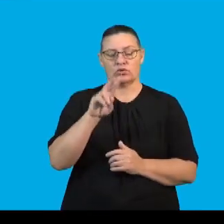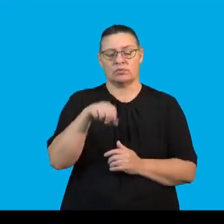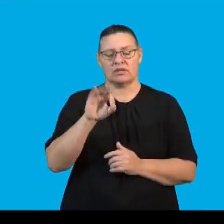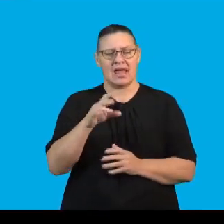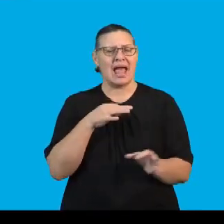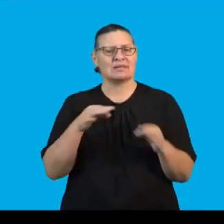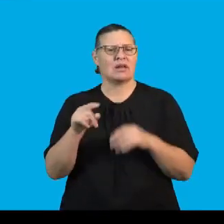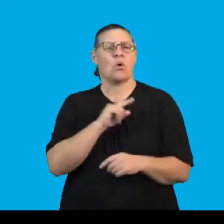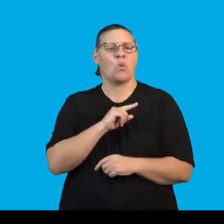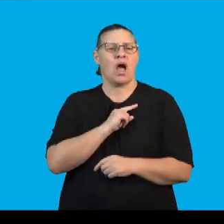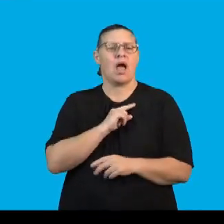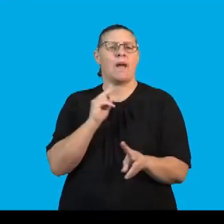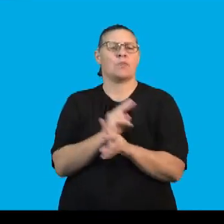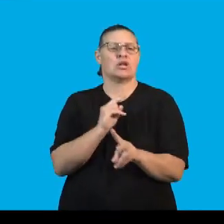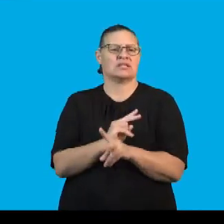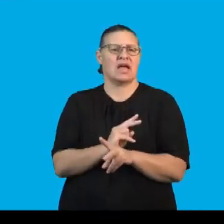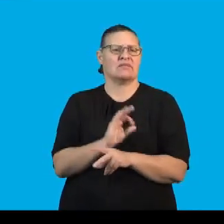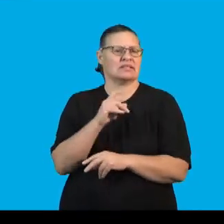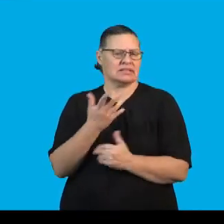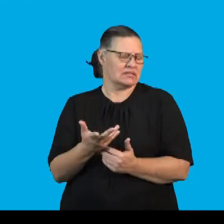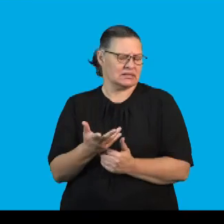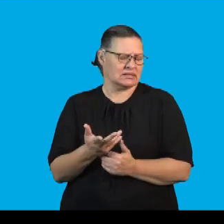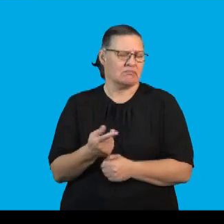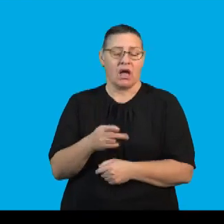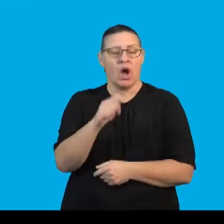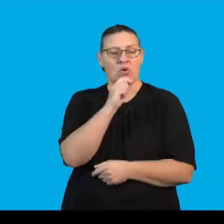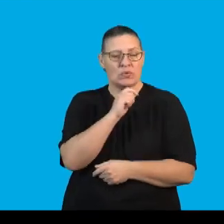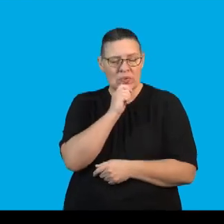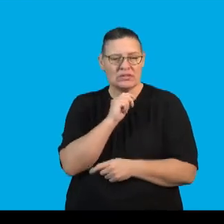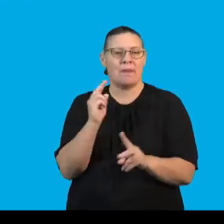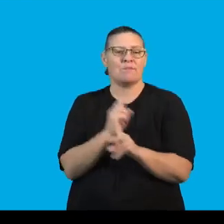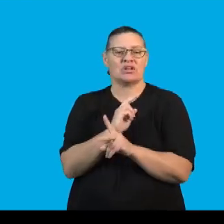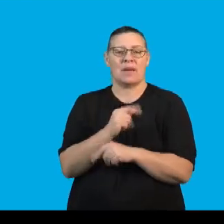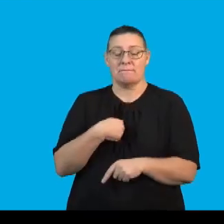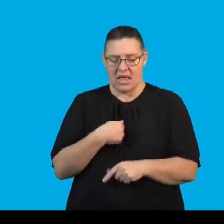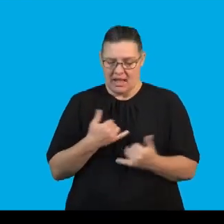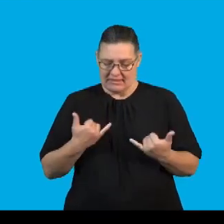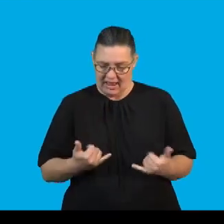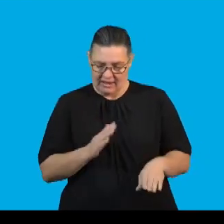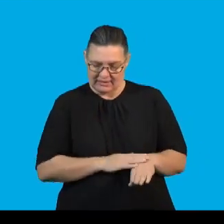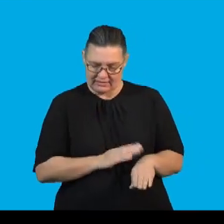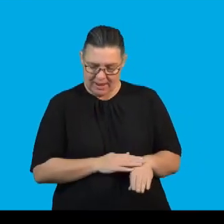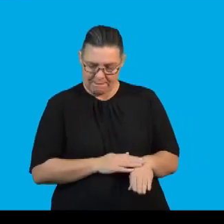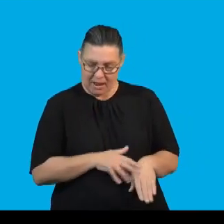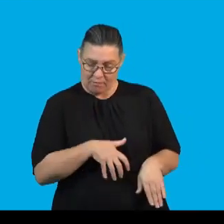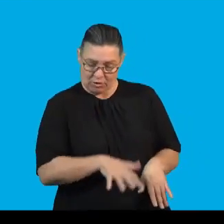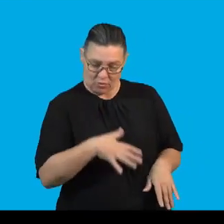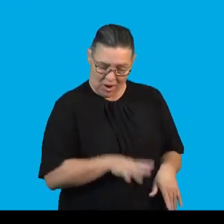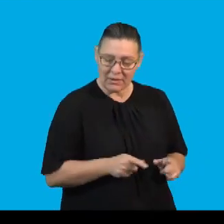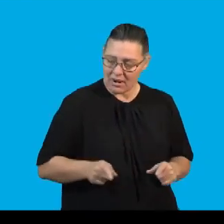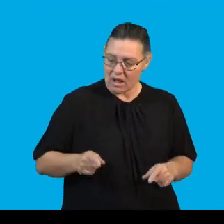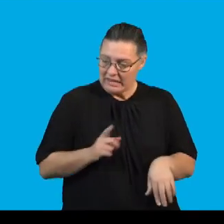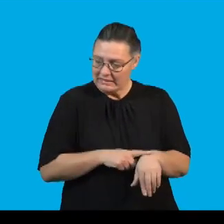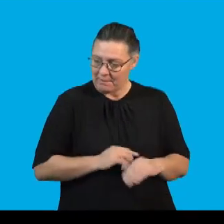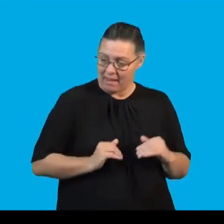223. Explain why some women would use fertility monitor for 2 marks. To monitor when they are fertile to